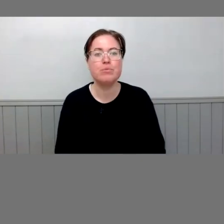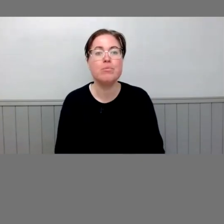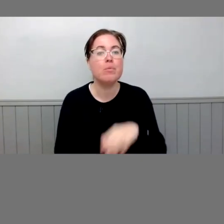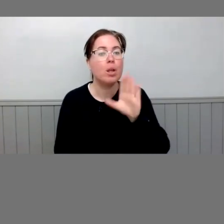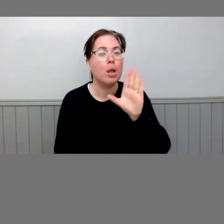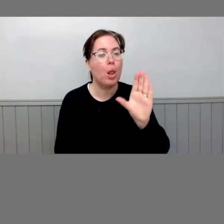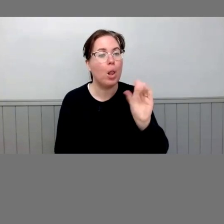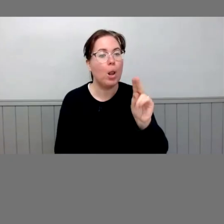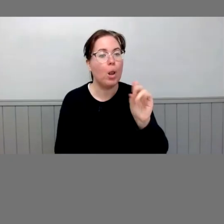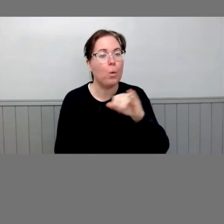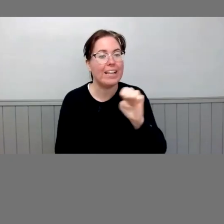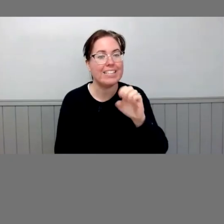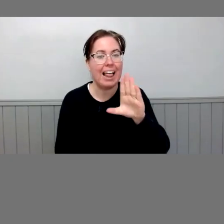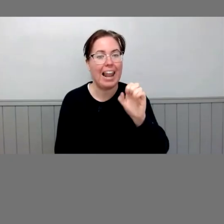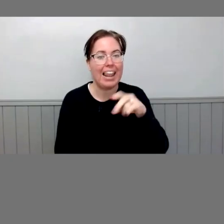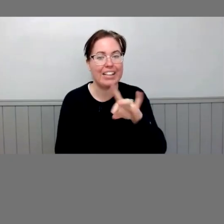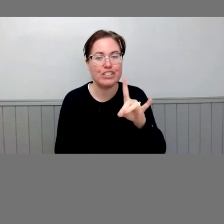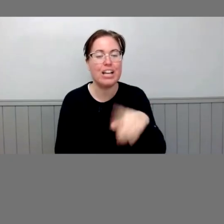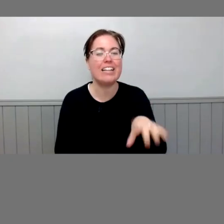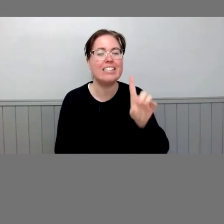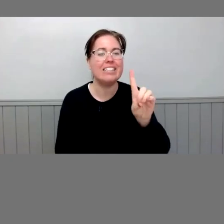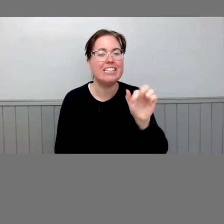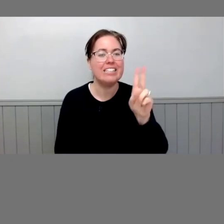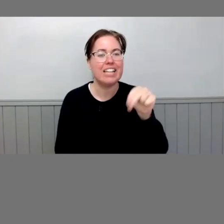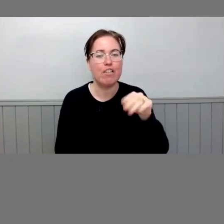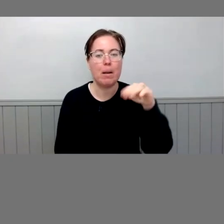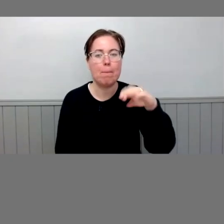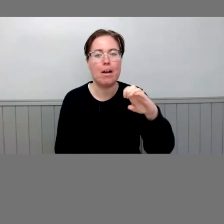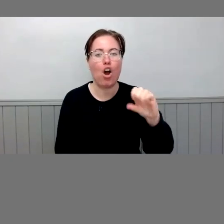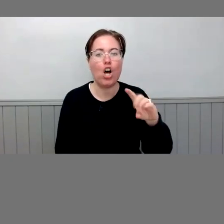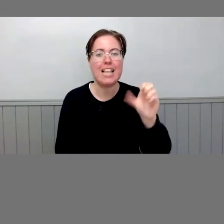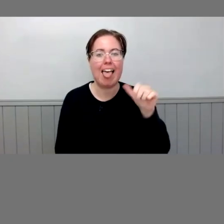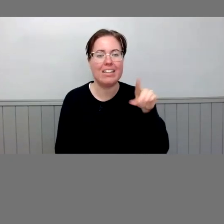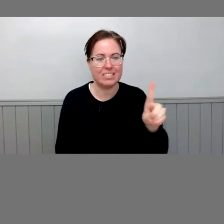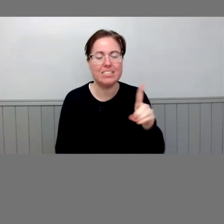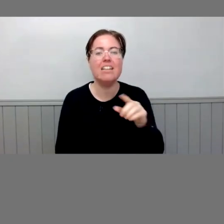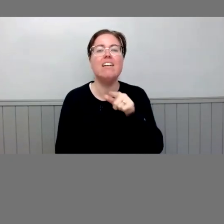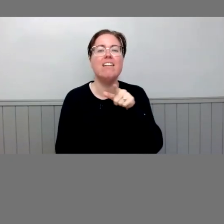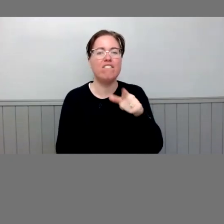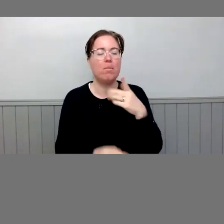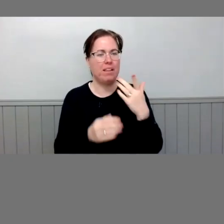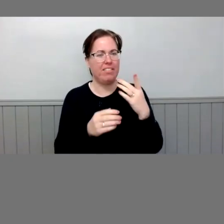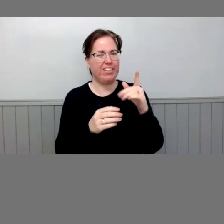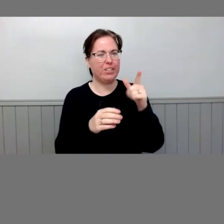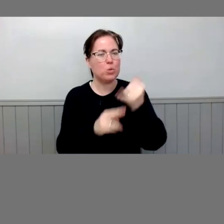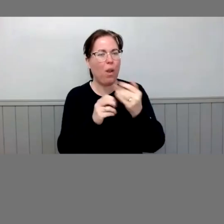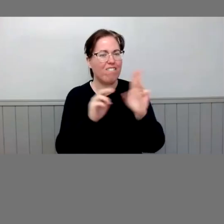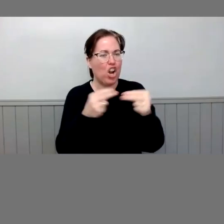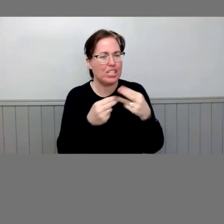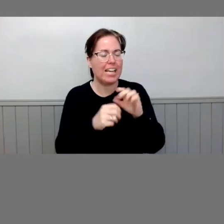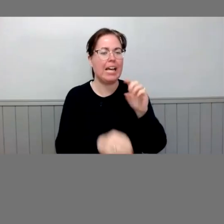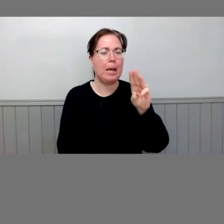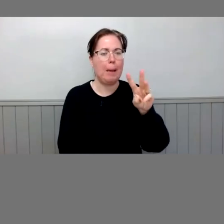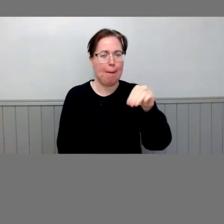Louise Lynch and Dr. Darren McCausland from the Trinity Centre for Aging and the Life Course in Intellectual Disability, which is in the School of Nursing